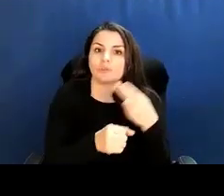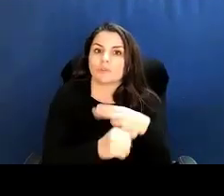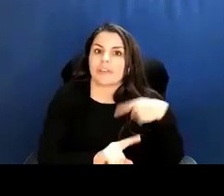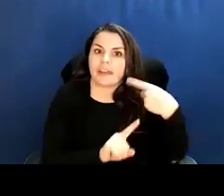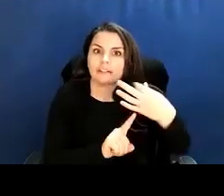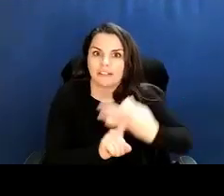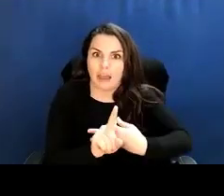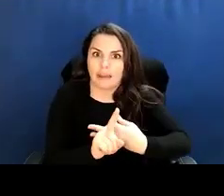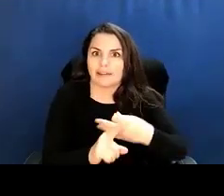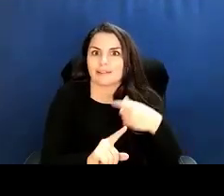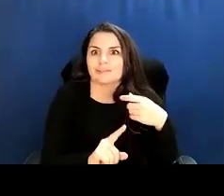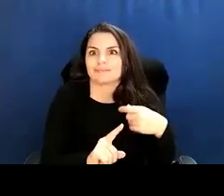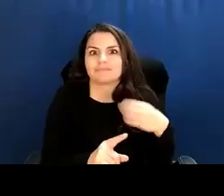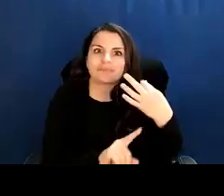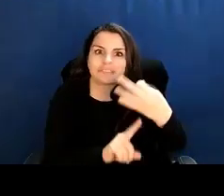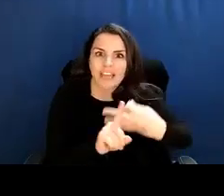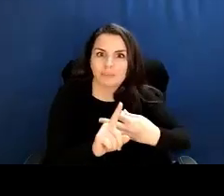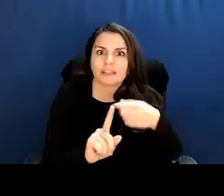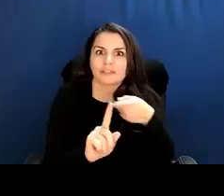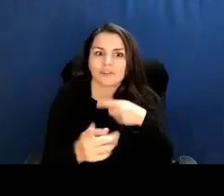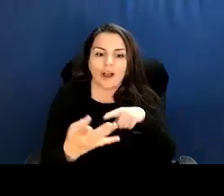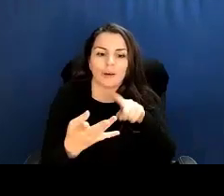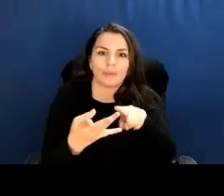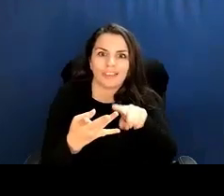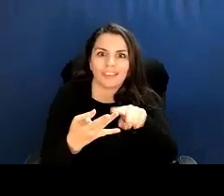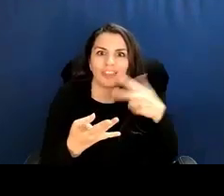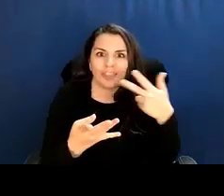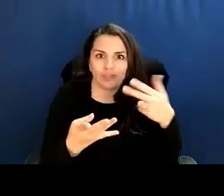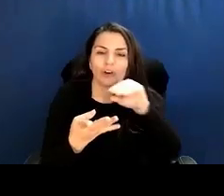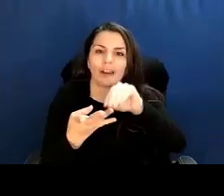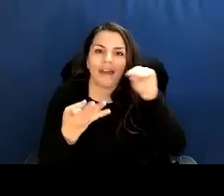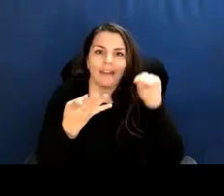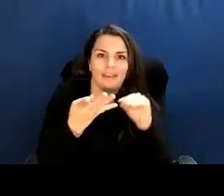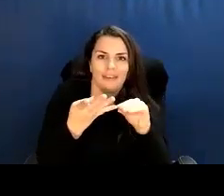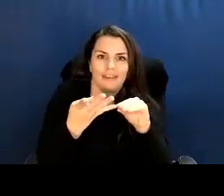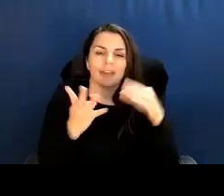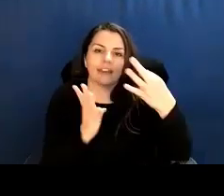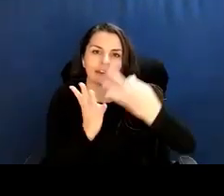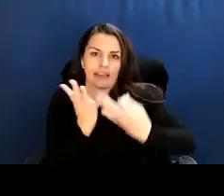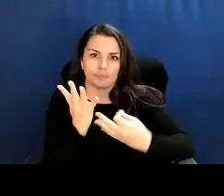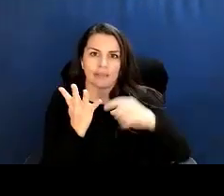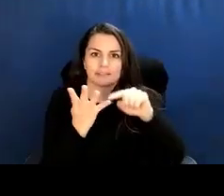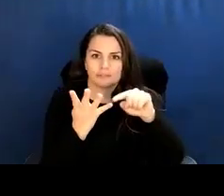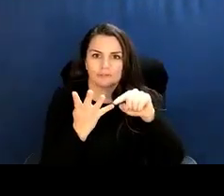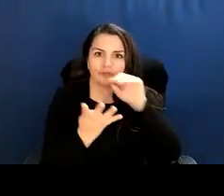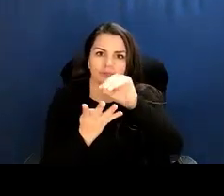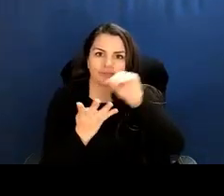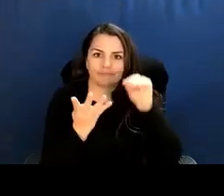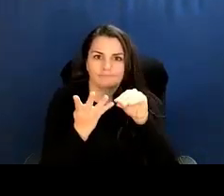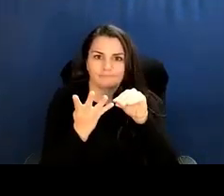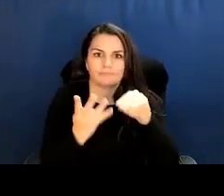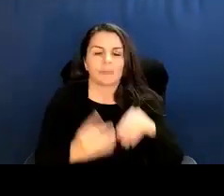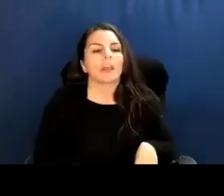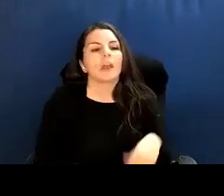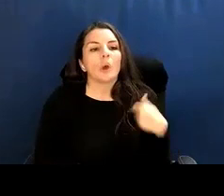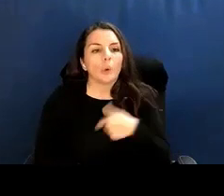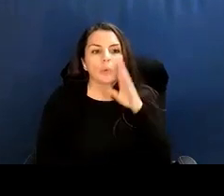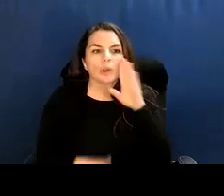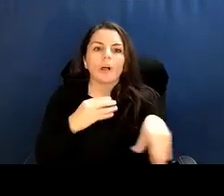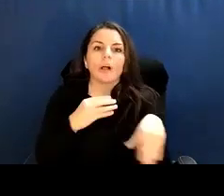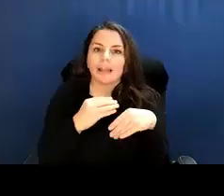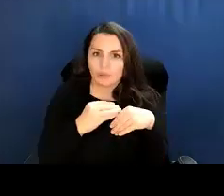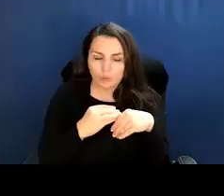mean the same thing. We interpret that as 36 training months because 3 trainees times